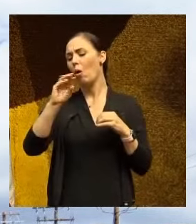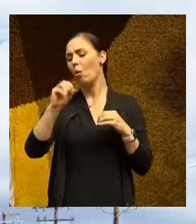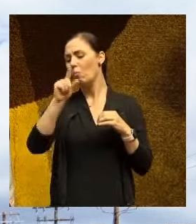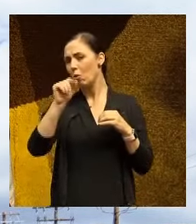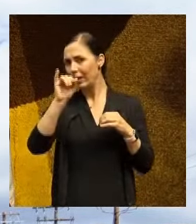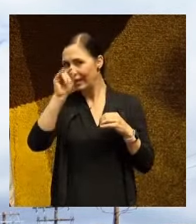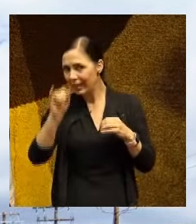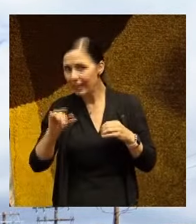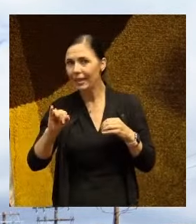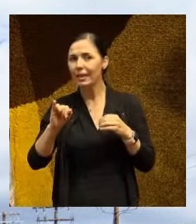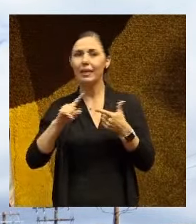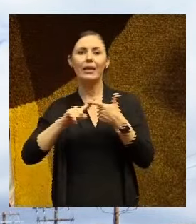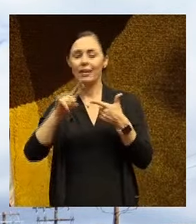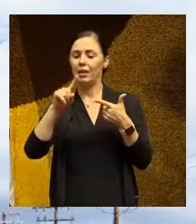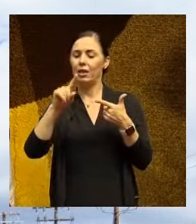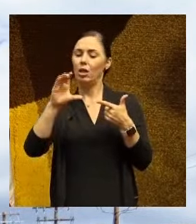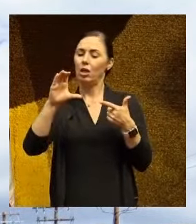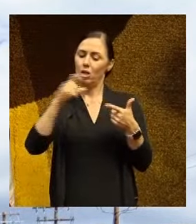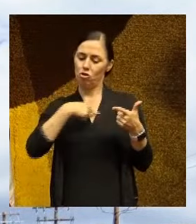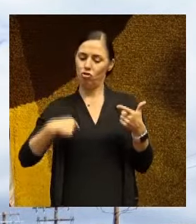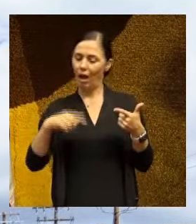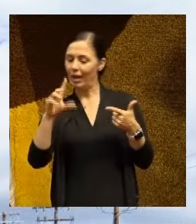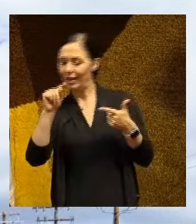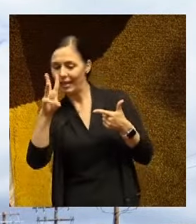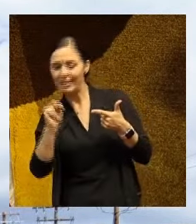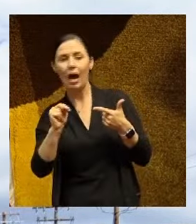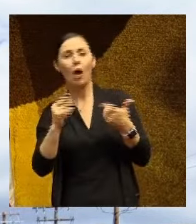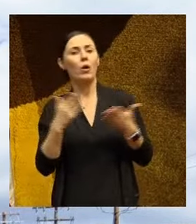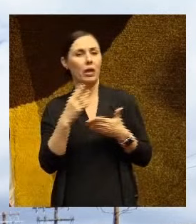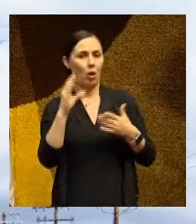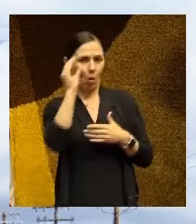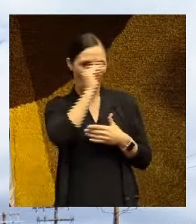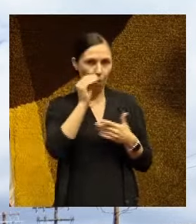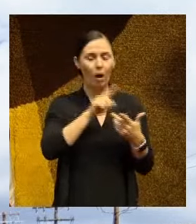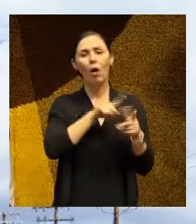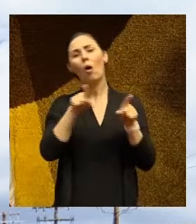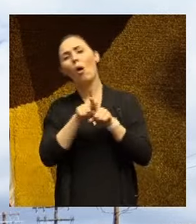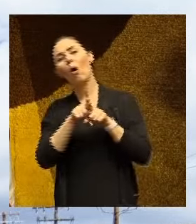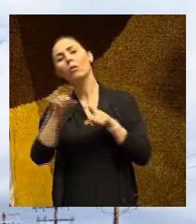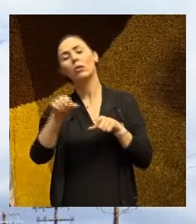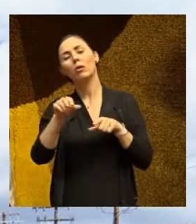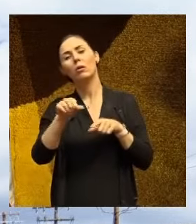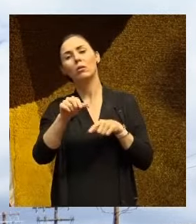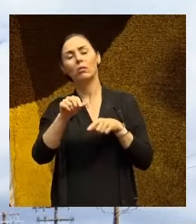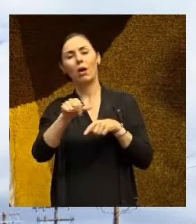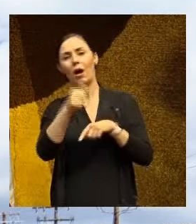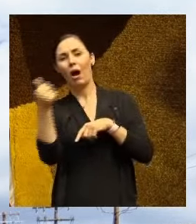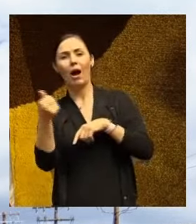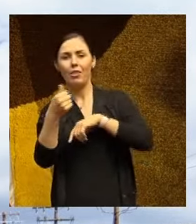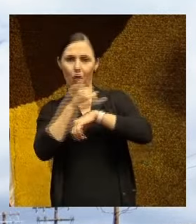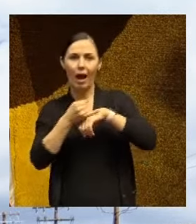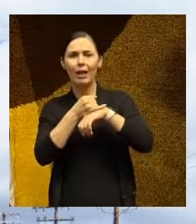on Oahu, and more than 1,000 affordable rental units across the neighbor islands since we took office.